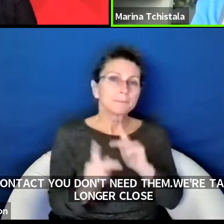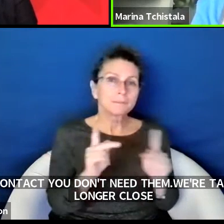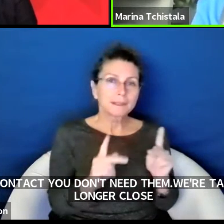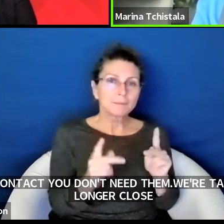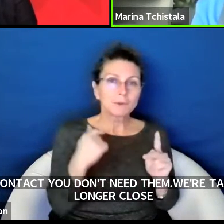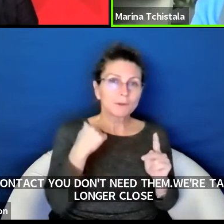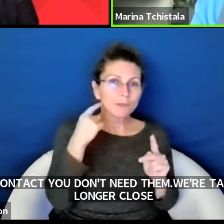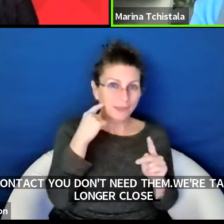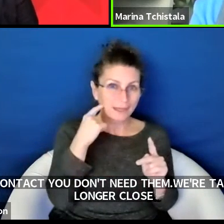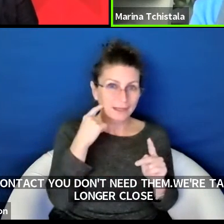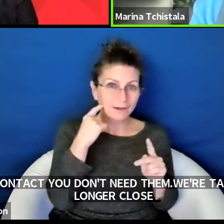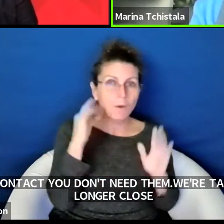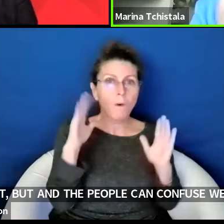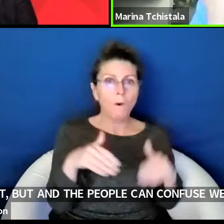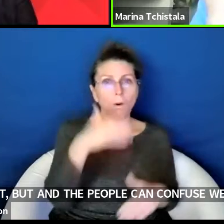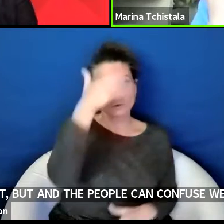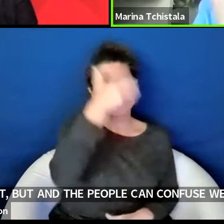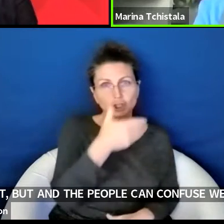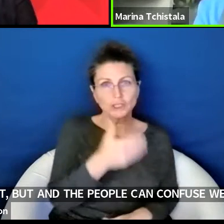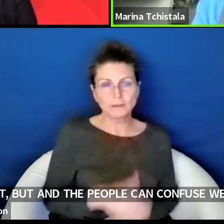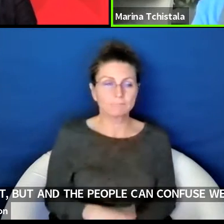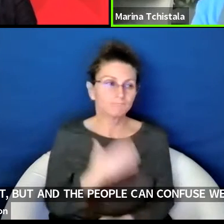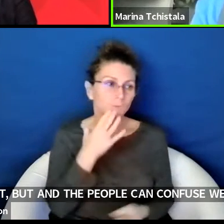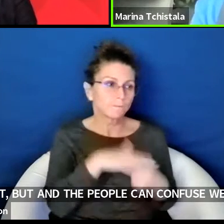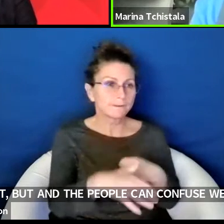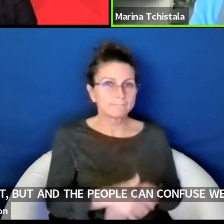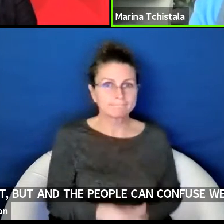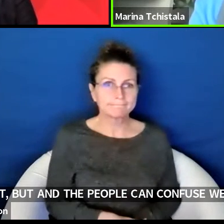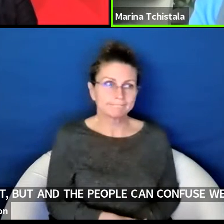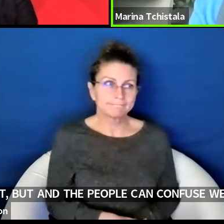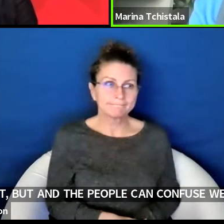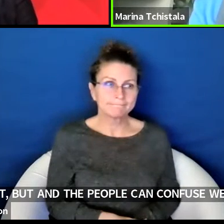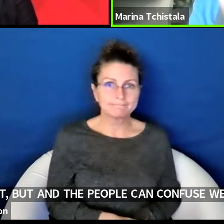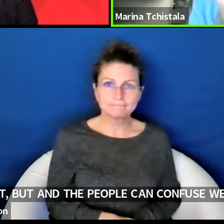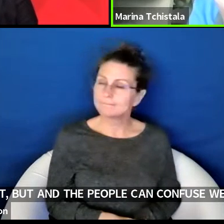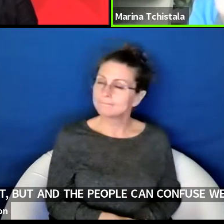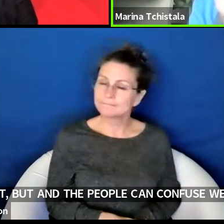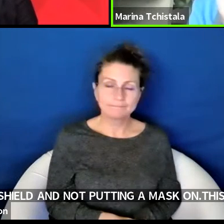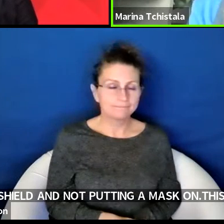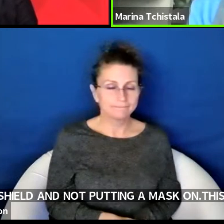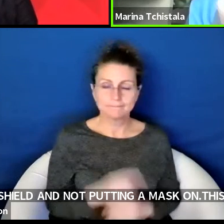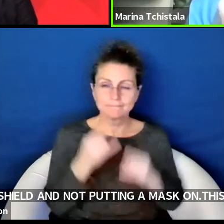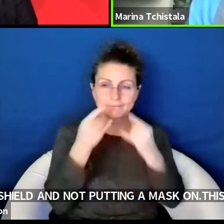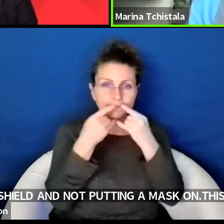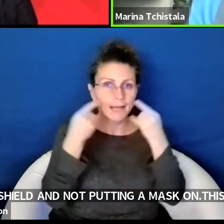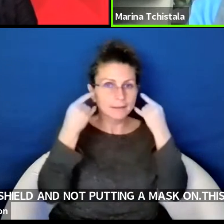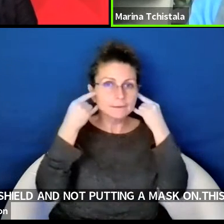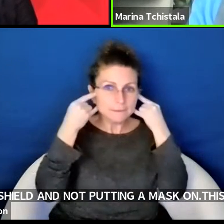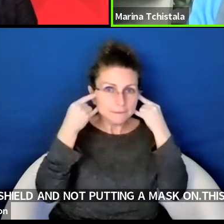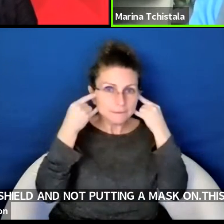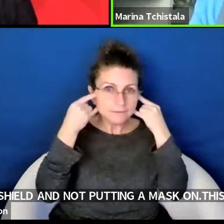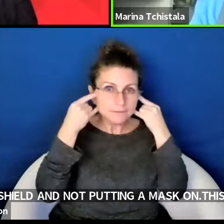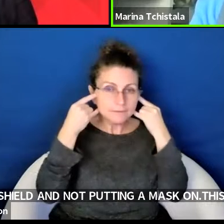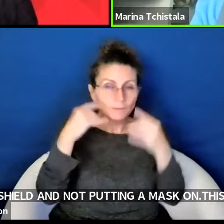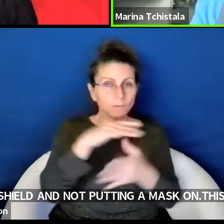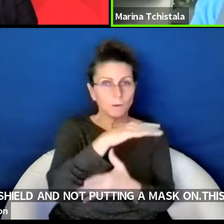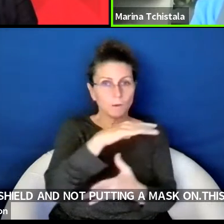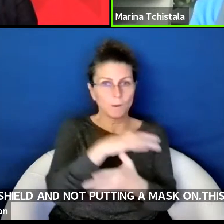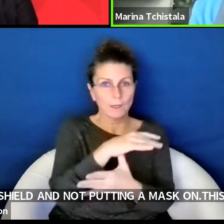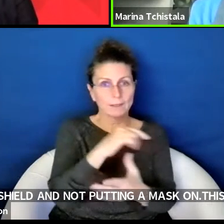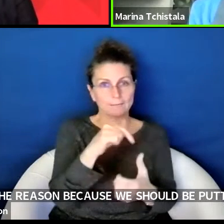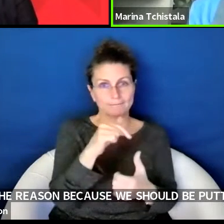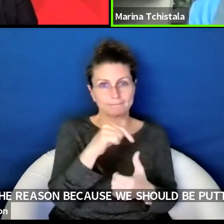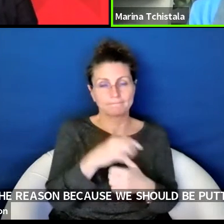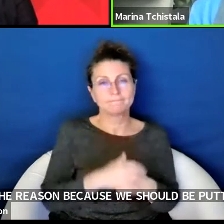mask. Then this is the reason, because we should be putting the mask on first of all. In